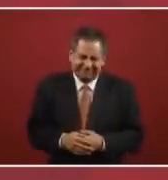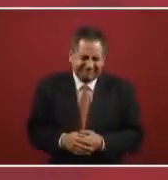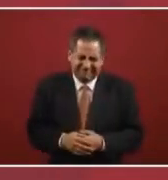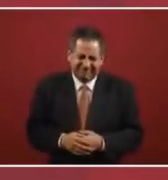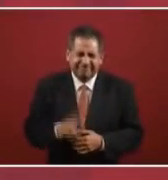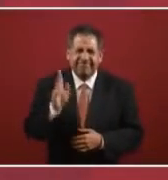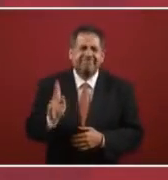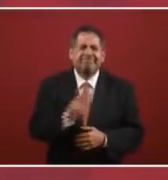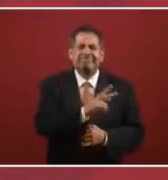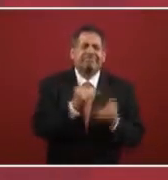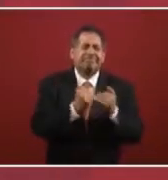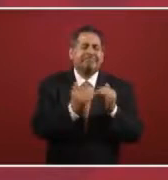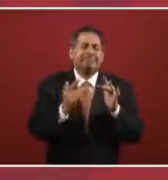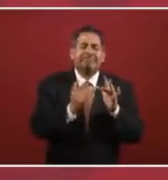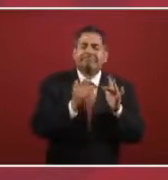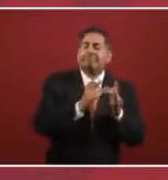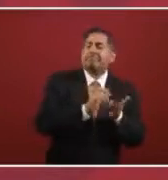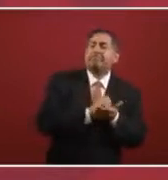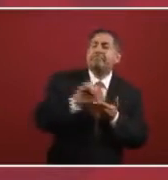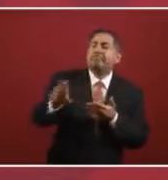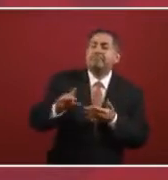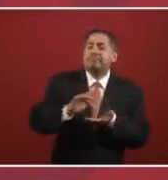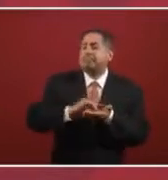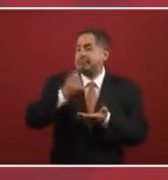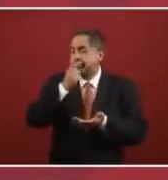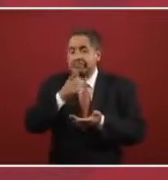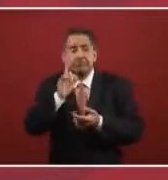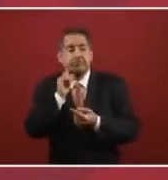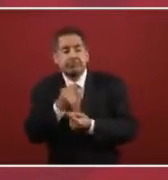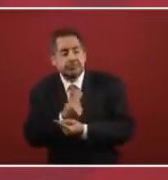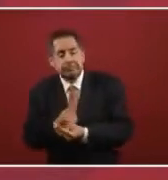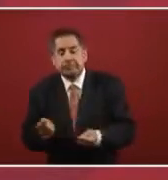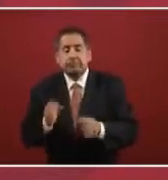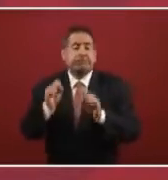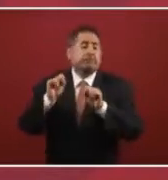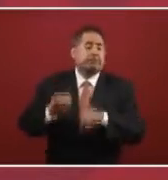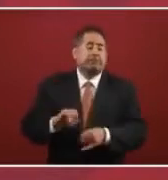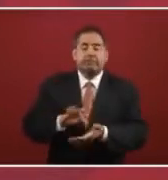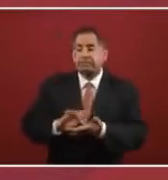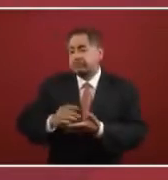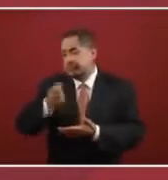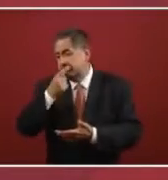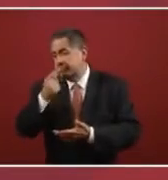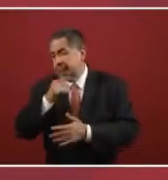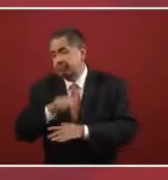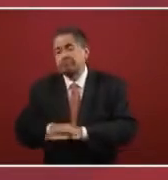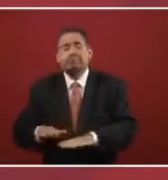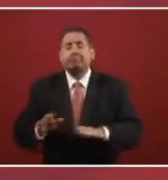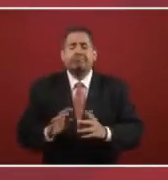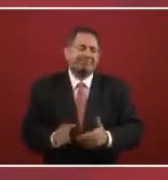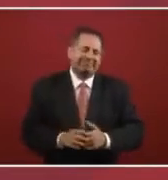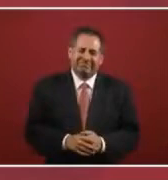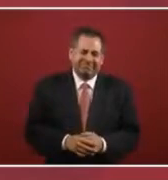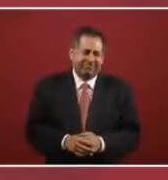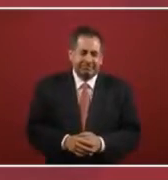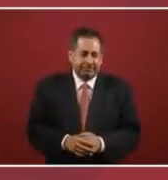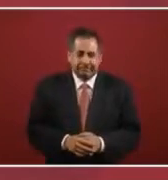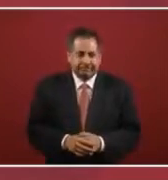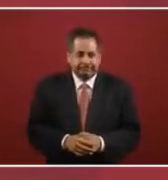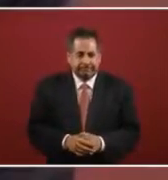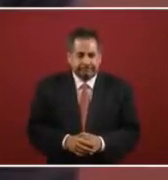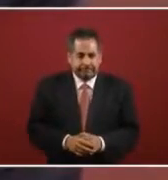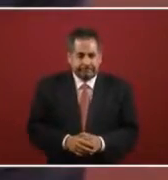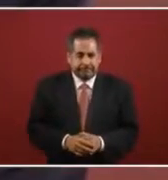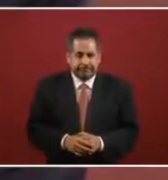medicinas. It's like the Se van a medicines quedar los niños that children would be without sin las medicinas. without medicines, or